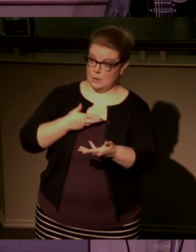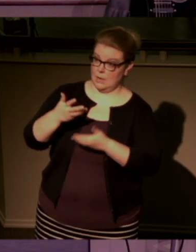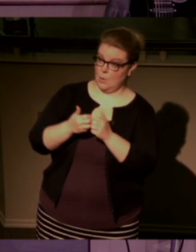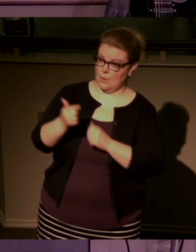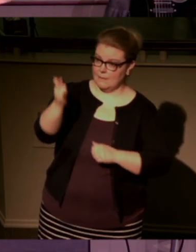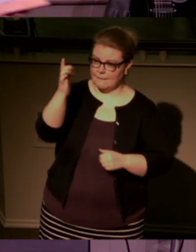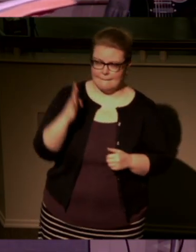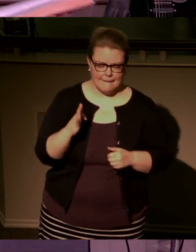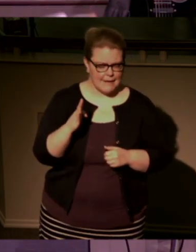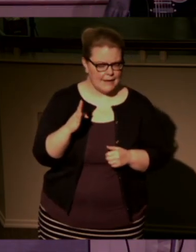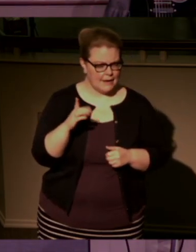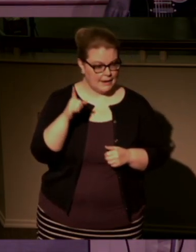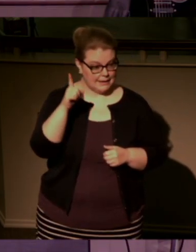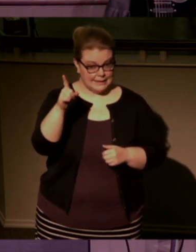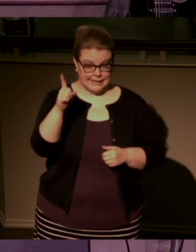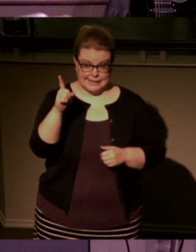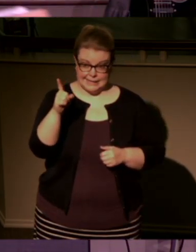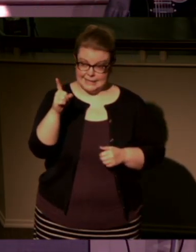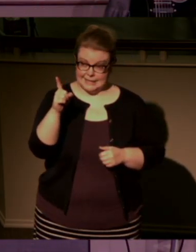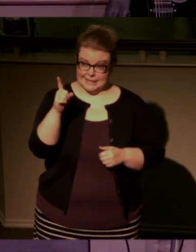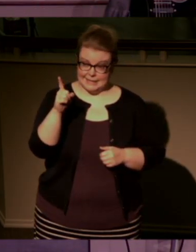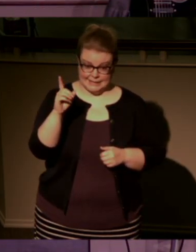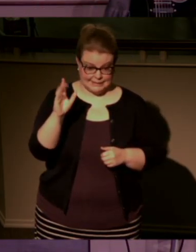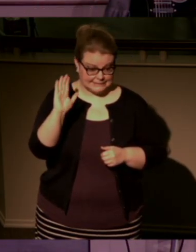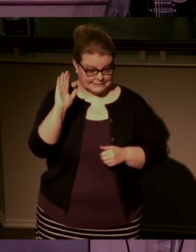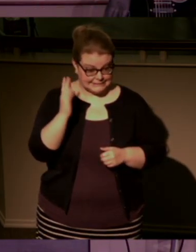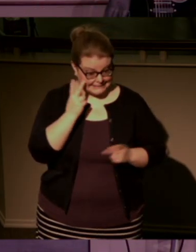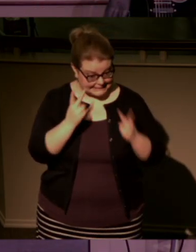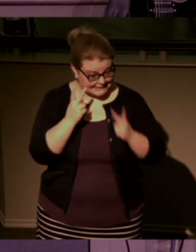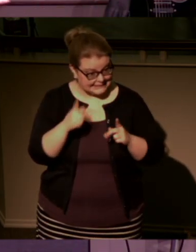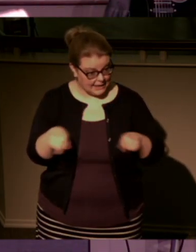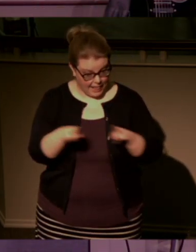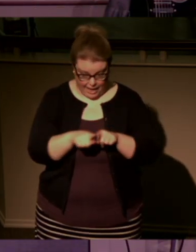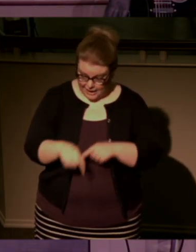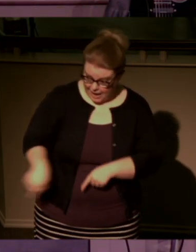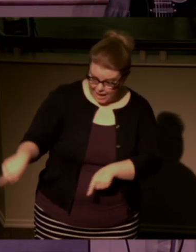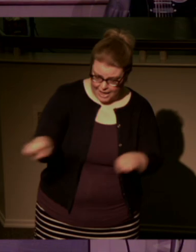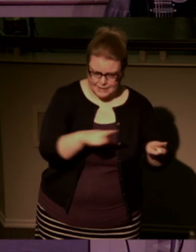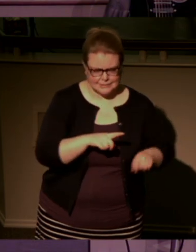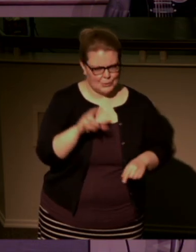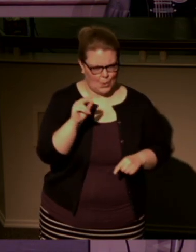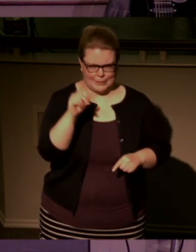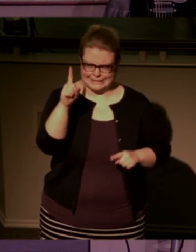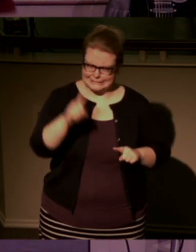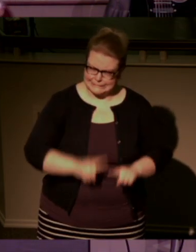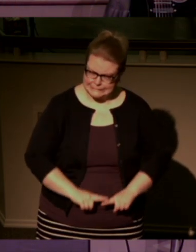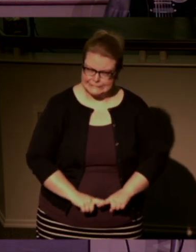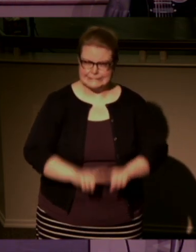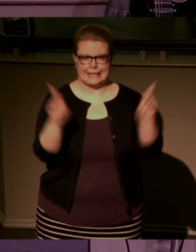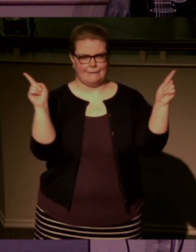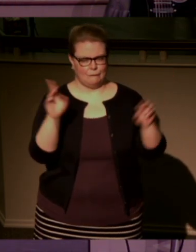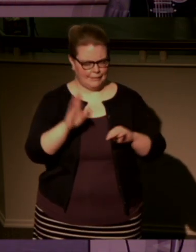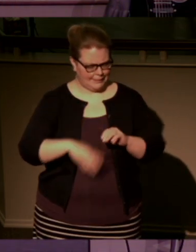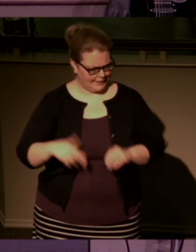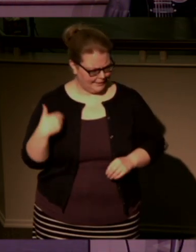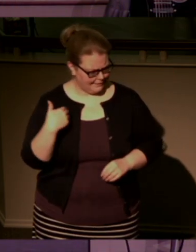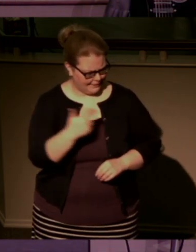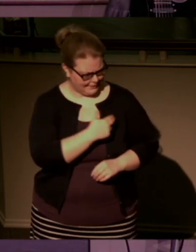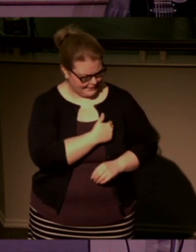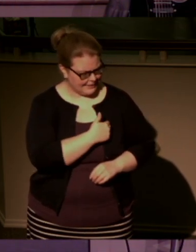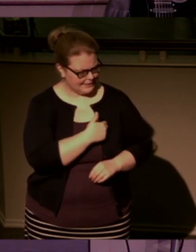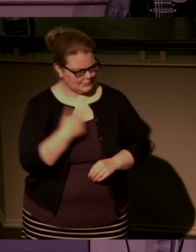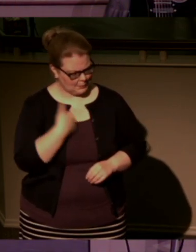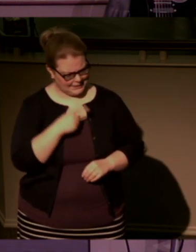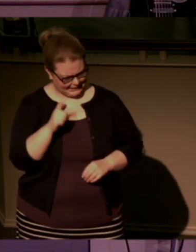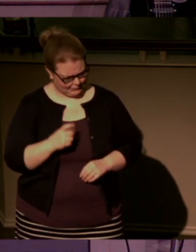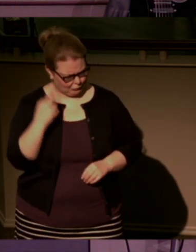who seems like us. God is someone who is totally other than us, and it's important for us to realize that this